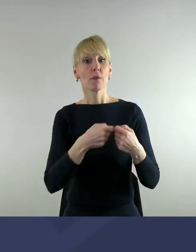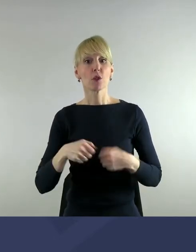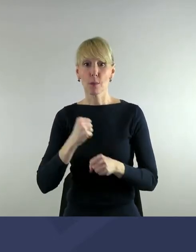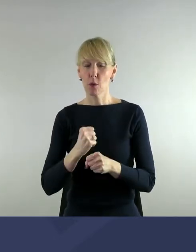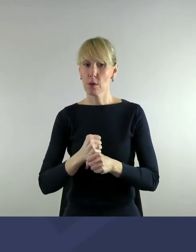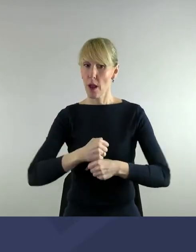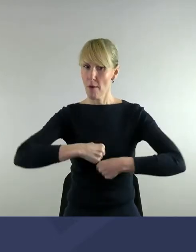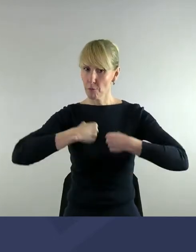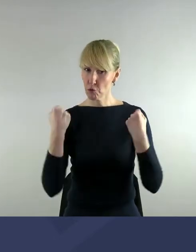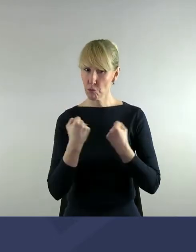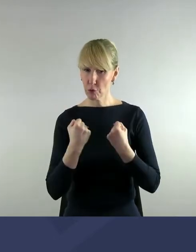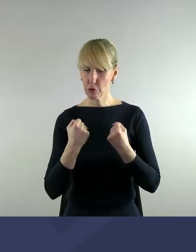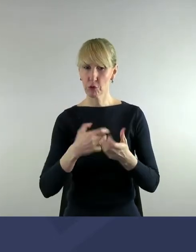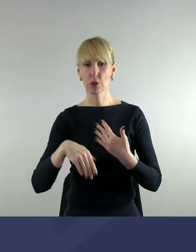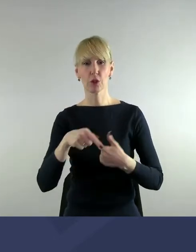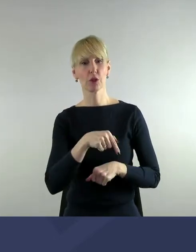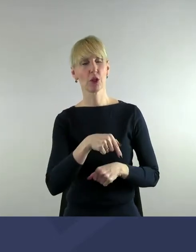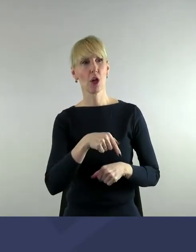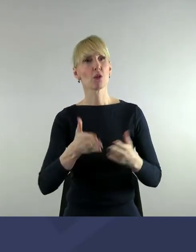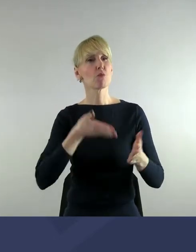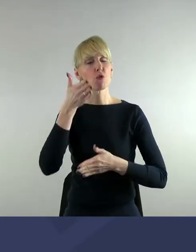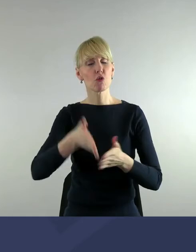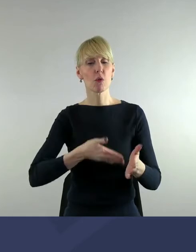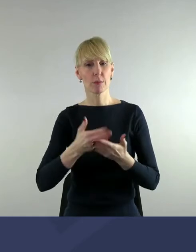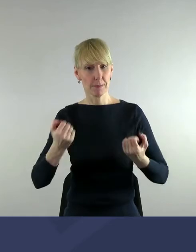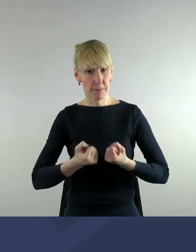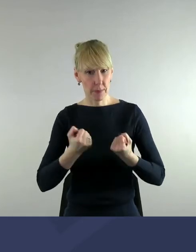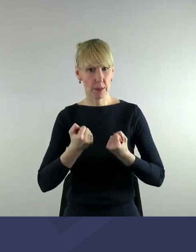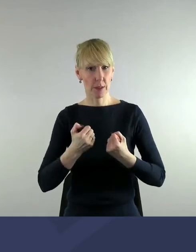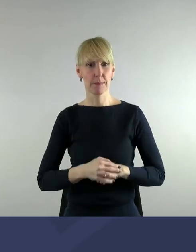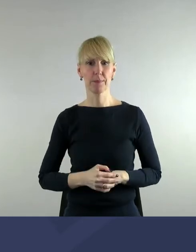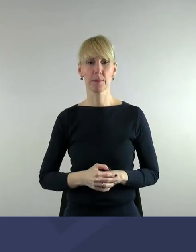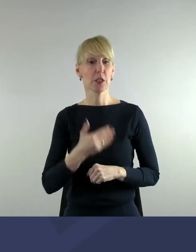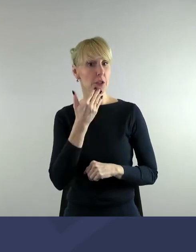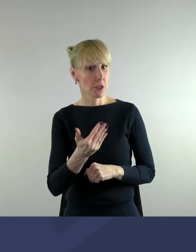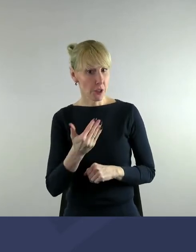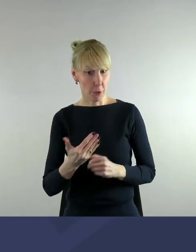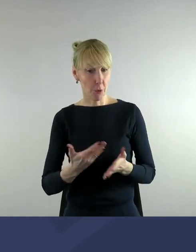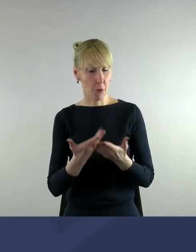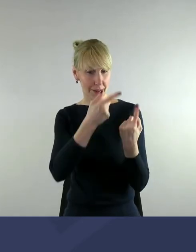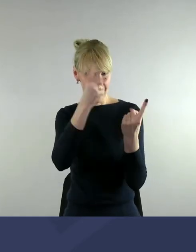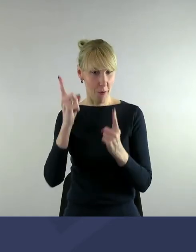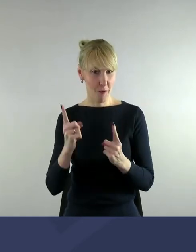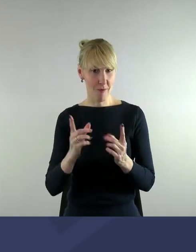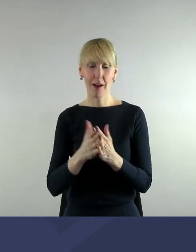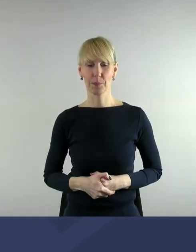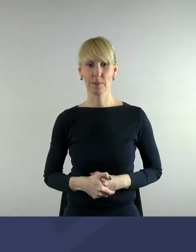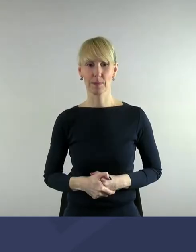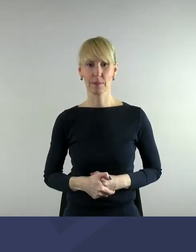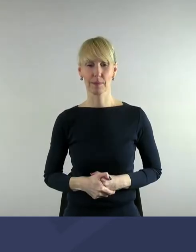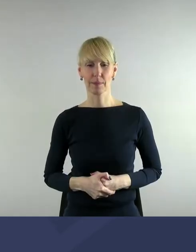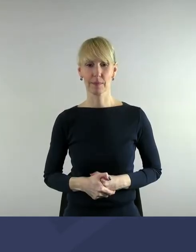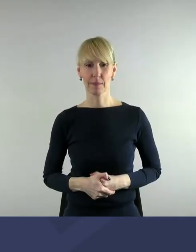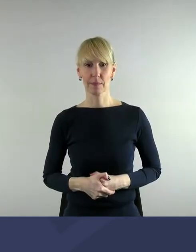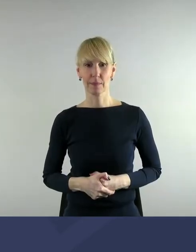handle future challenges. So thank you for your attention, and I look forward to a fruitful and engaging discussion. Thank